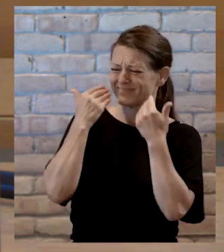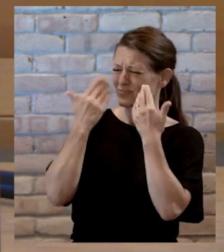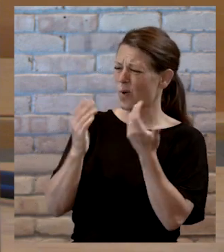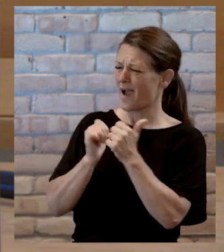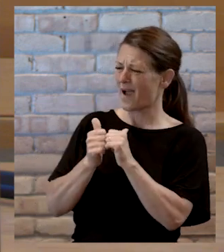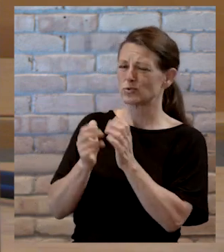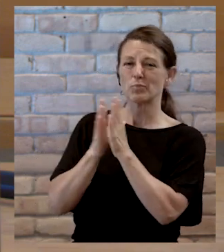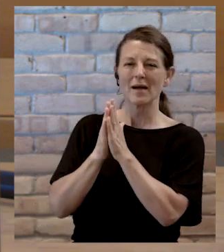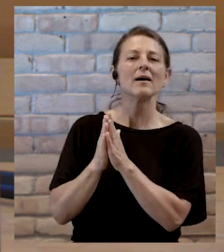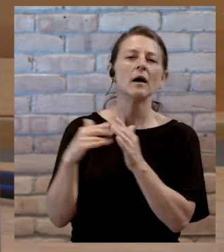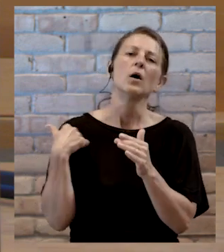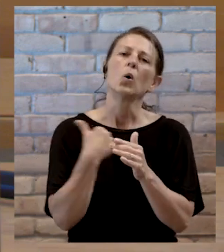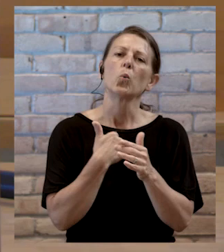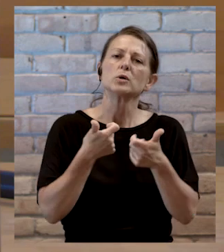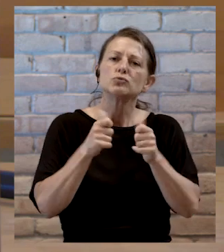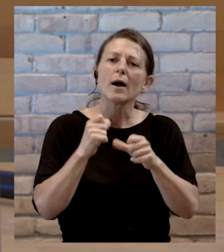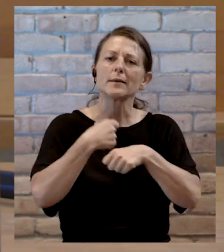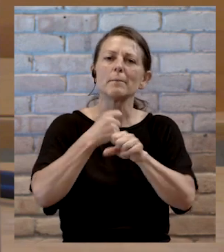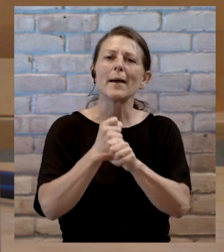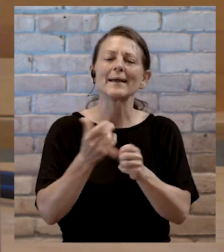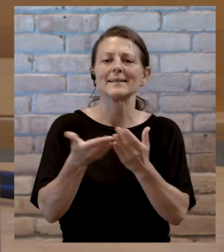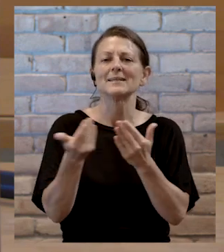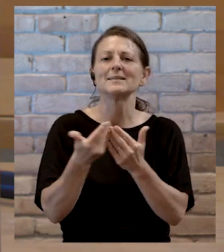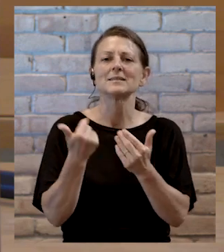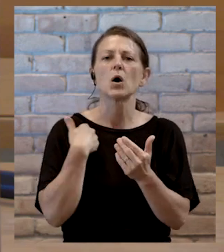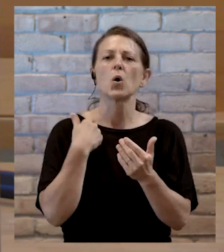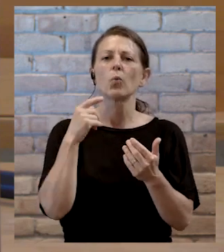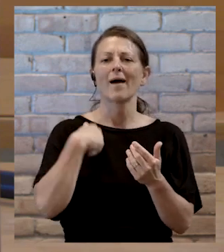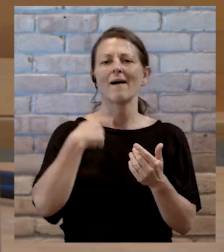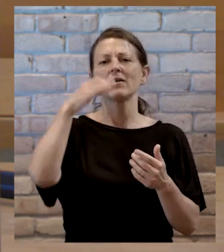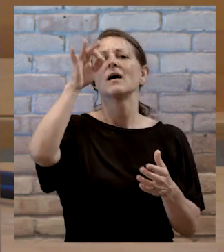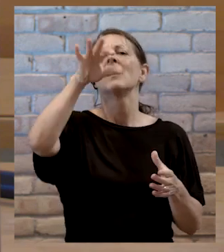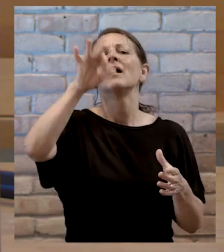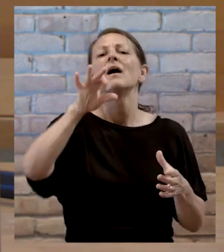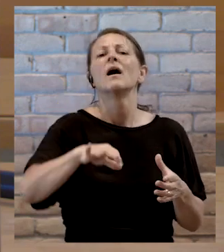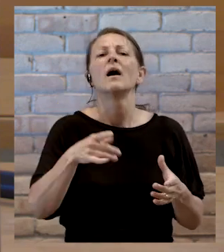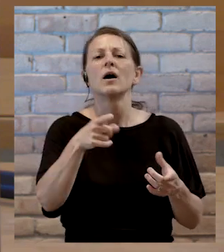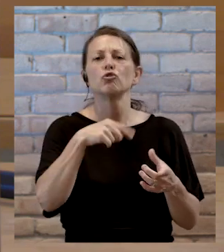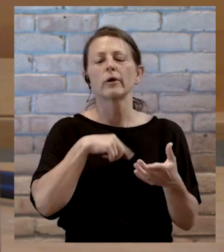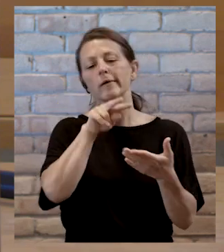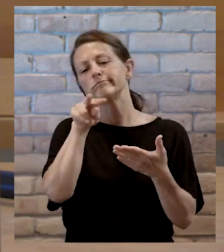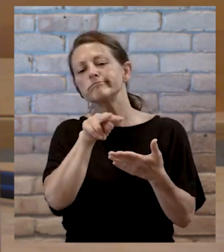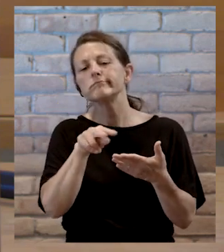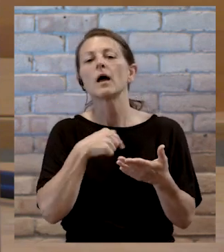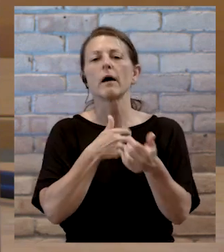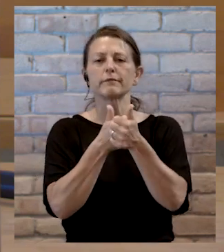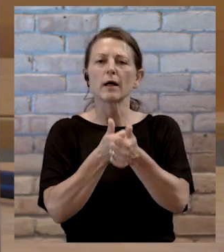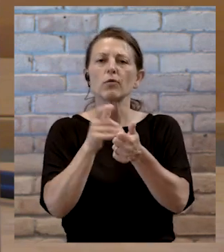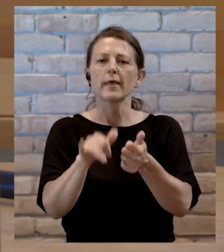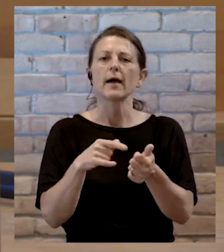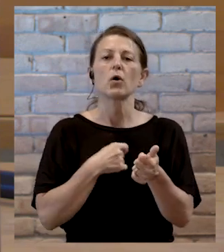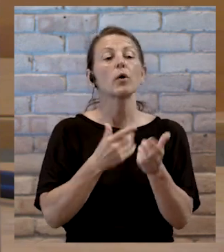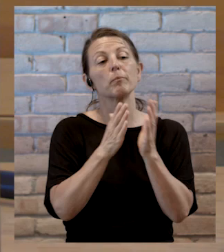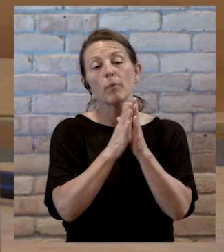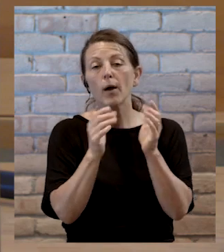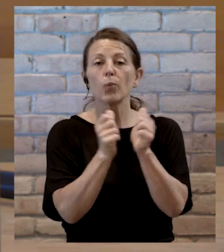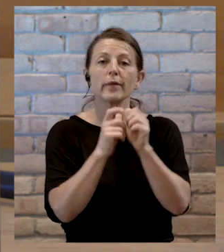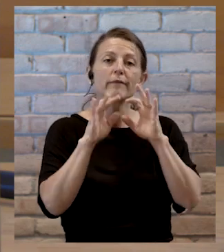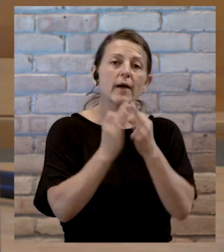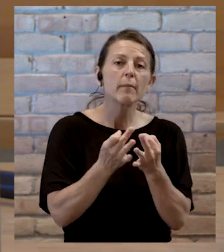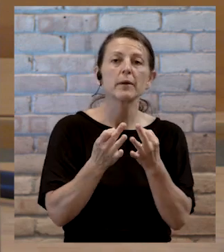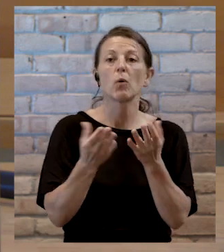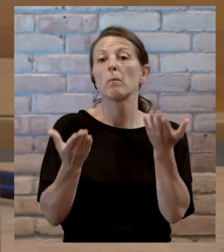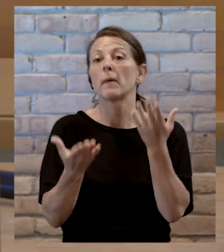really easy for you. We give you some prayer prompts so you can pick it up and you can pray by yourself, or you can pray with your family. You can use this in your small group or